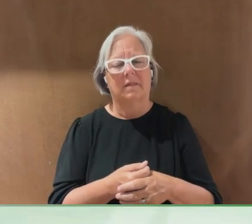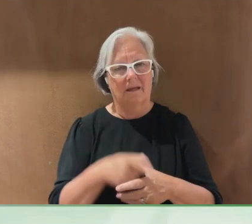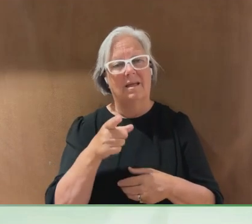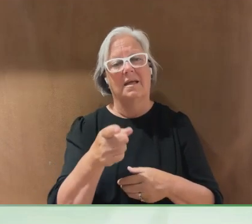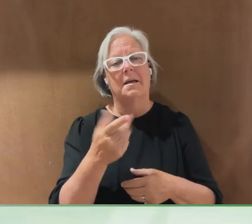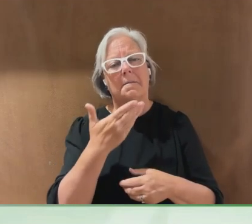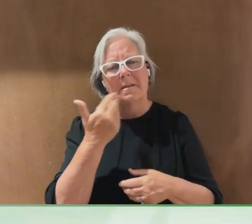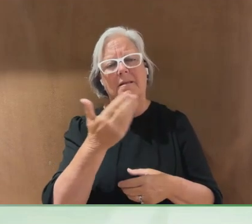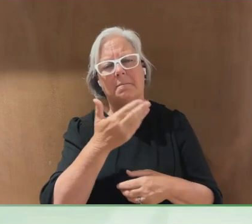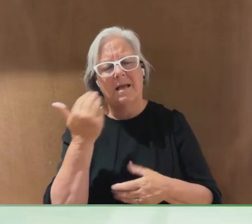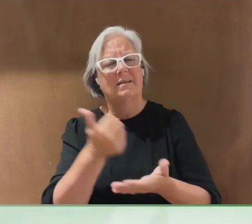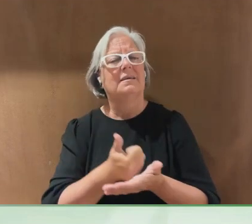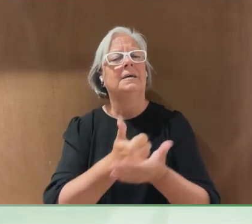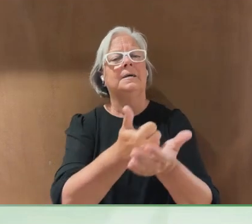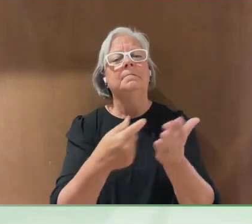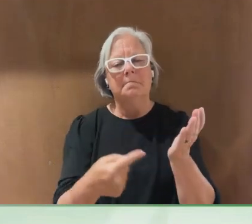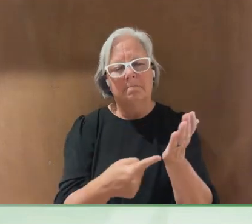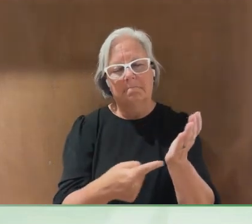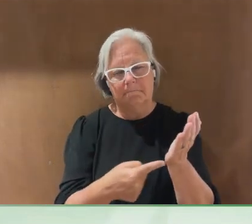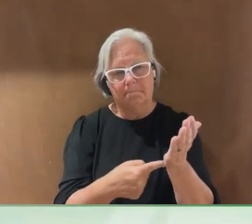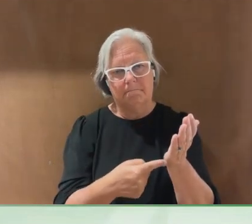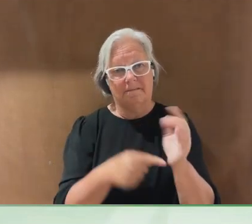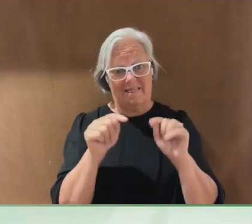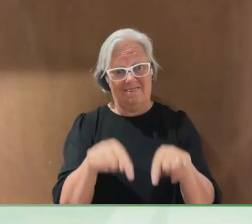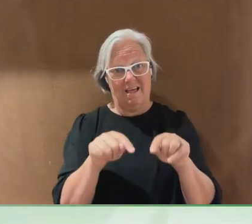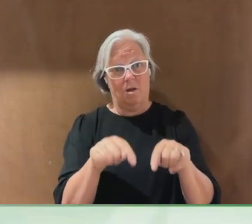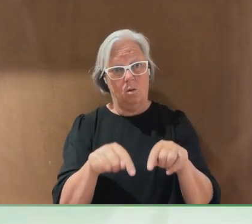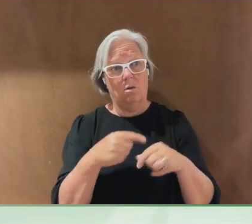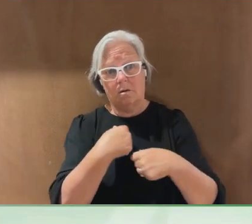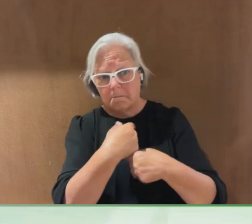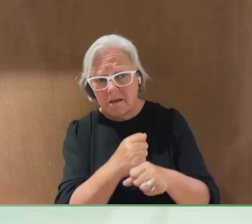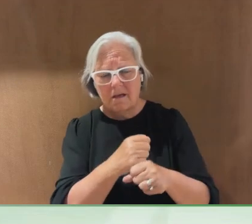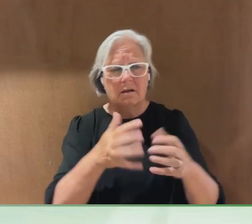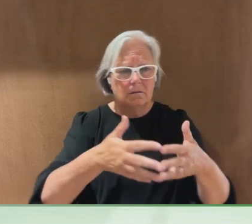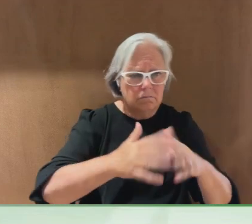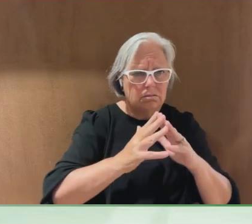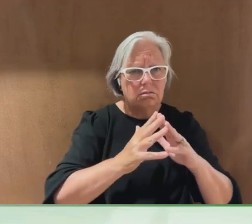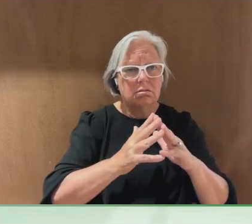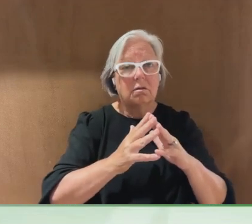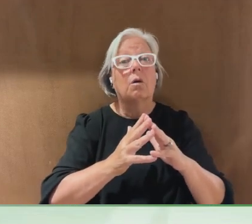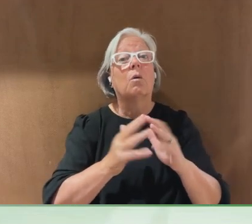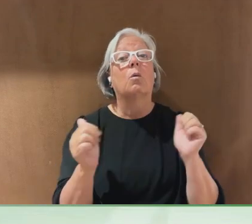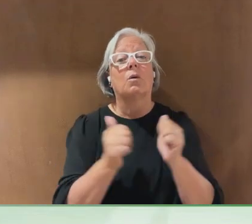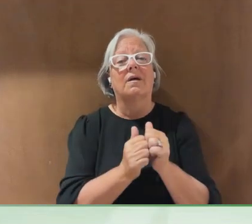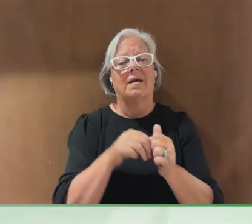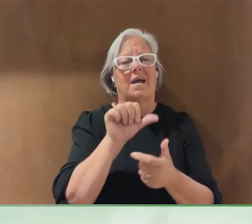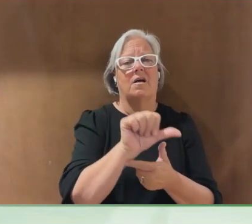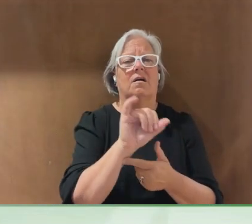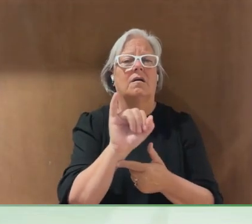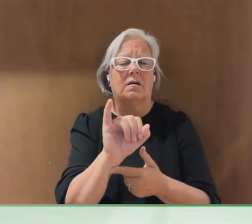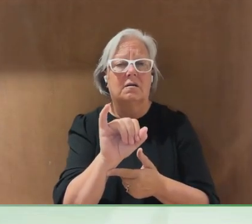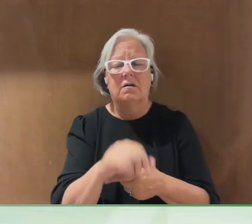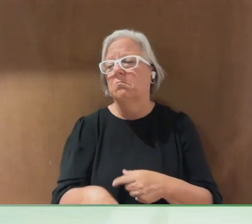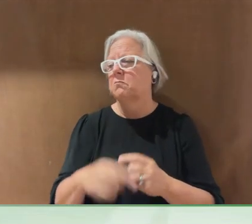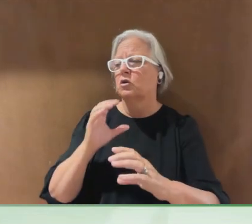technologies created with the integration of AI. We're seeing communication software for people without